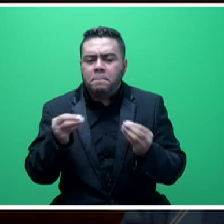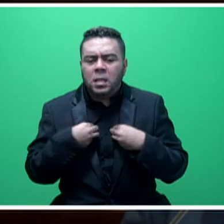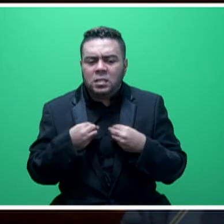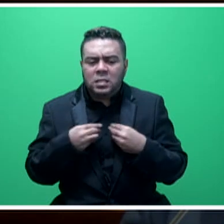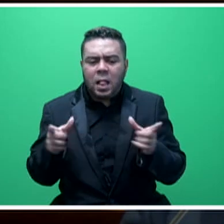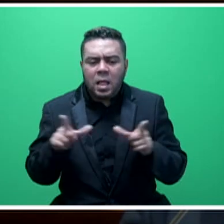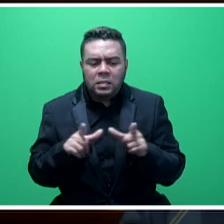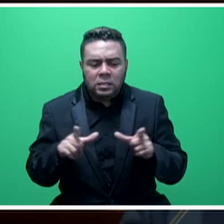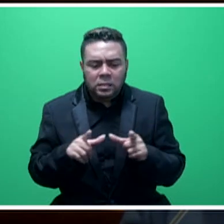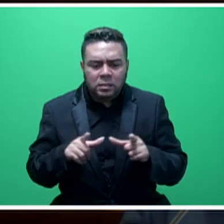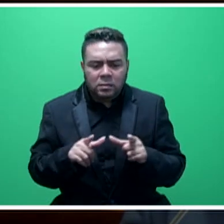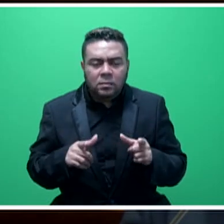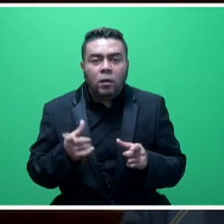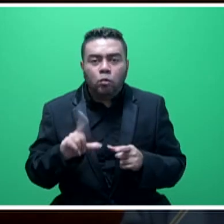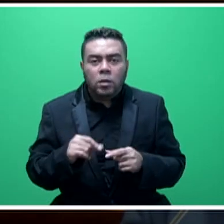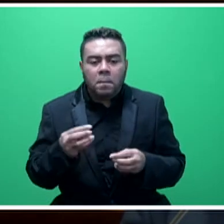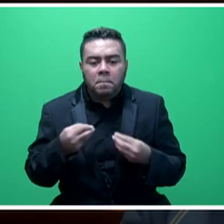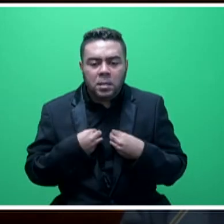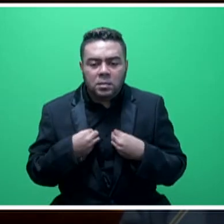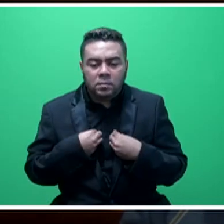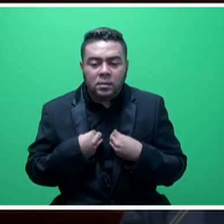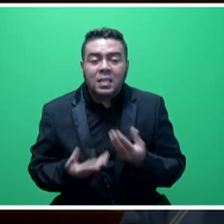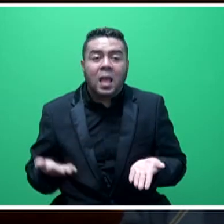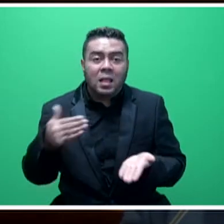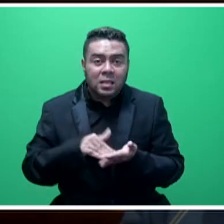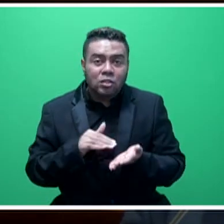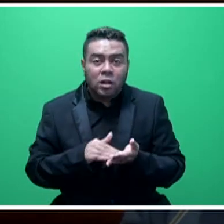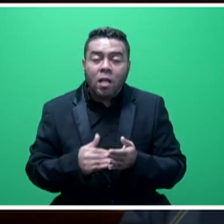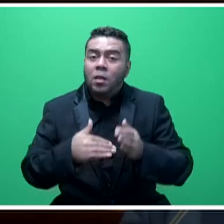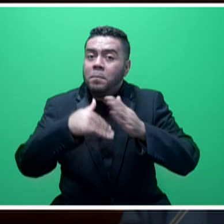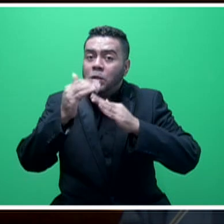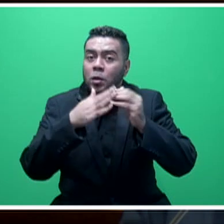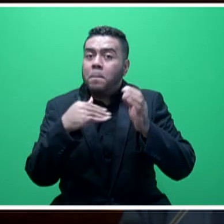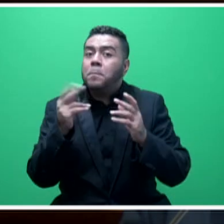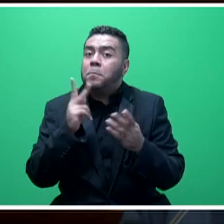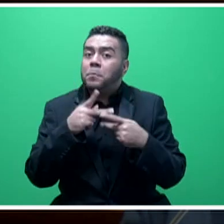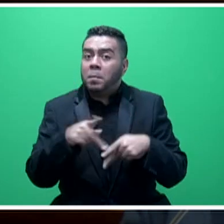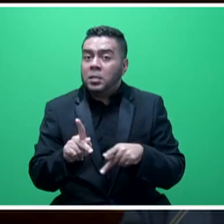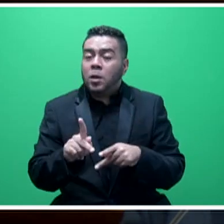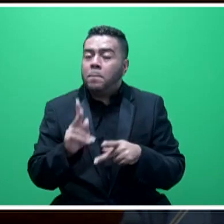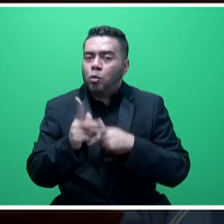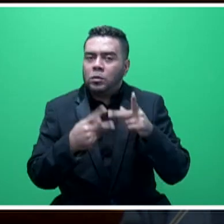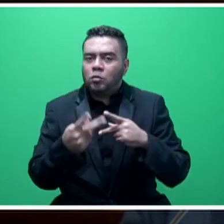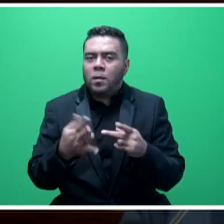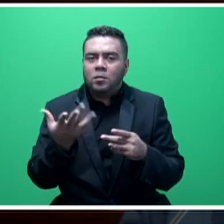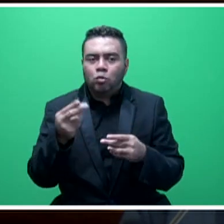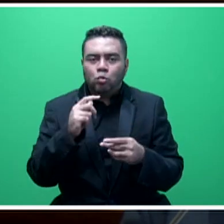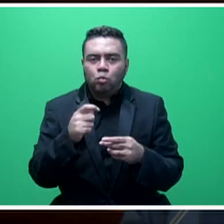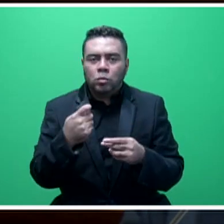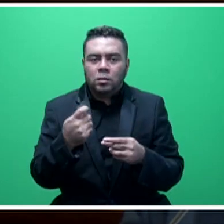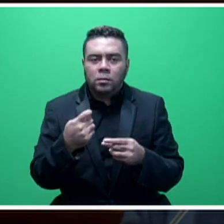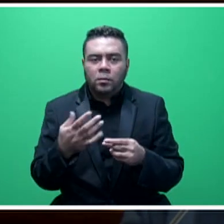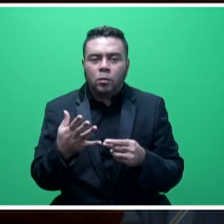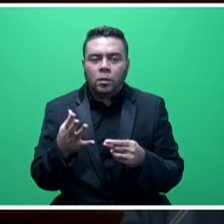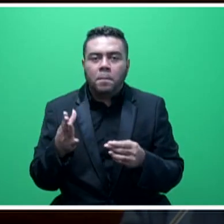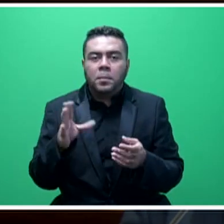business and reduce the cost of doing business. In addition, the building permits process will be digitalized in 1 year, which means that the building